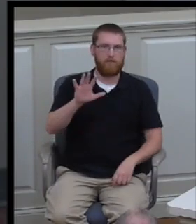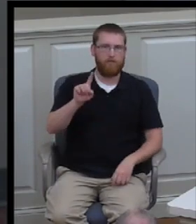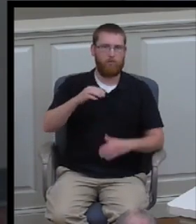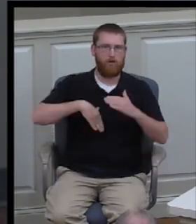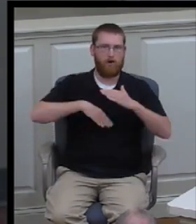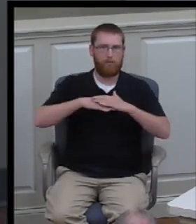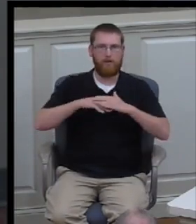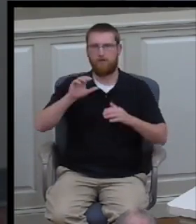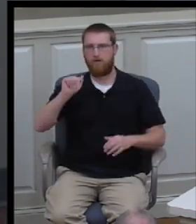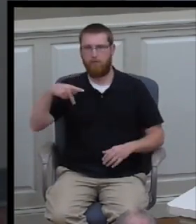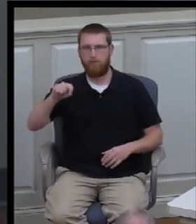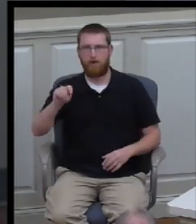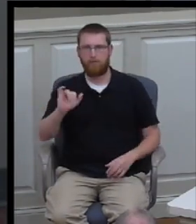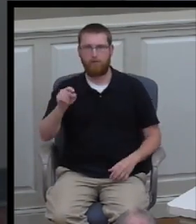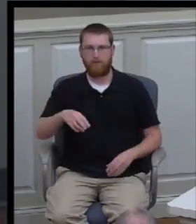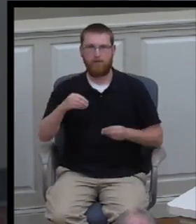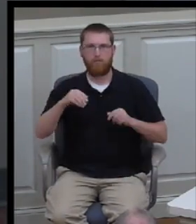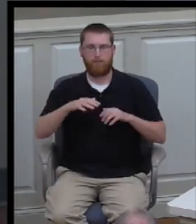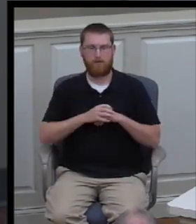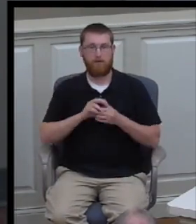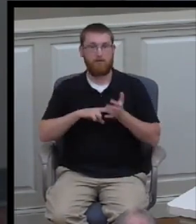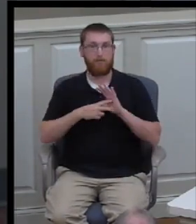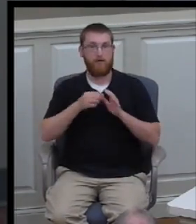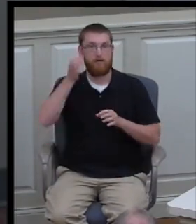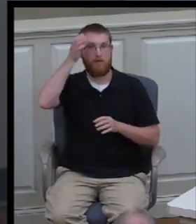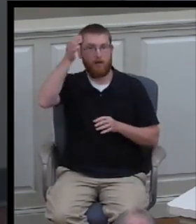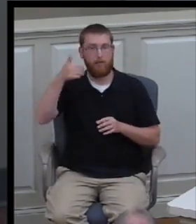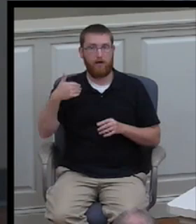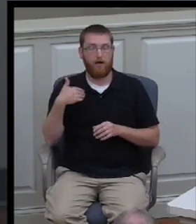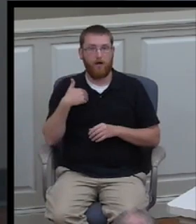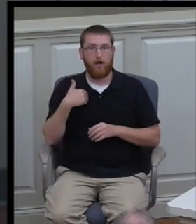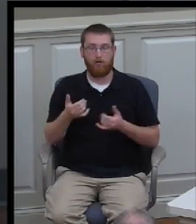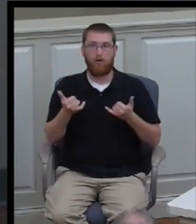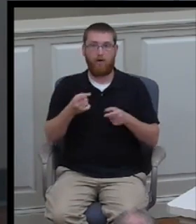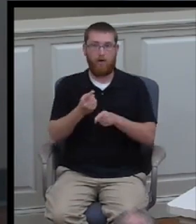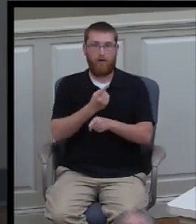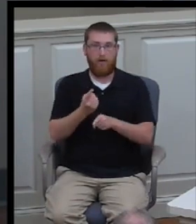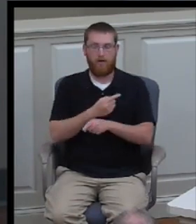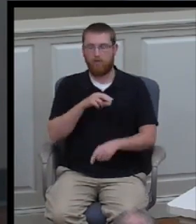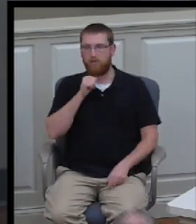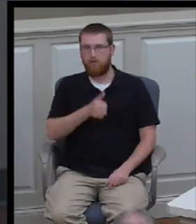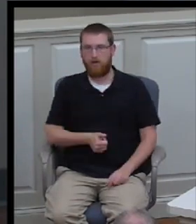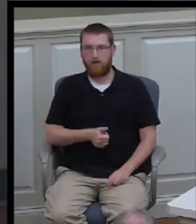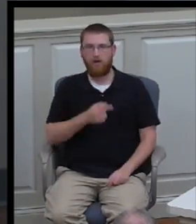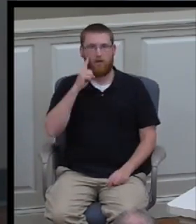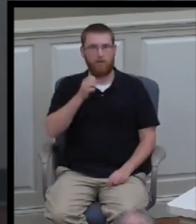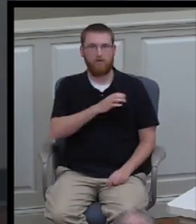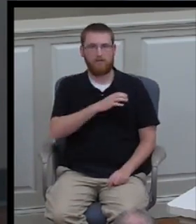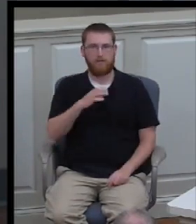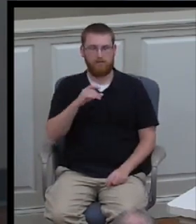townhomes or apartments on this property. So the concept plan you have now is not really accurate because, again, they committed to